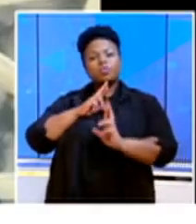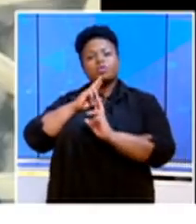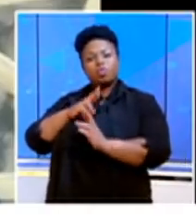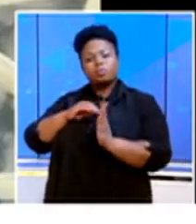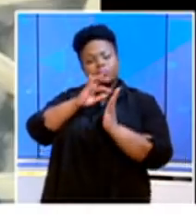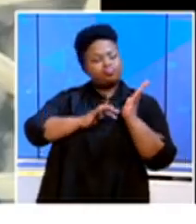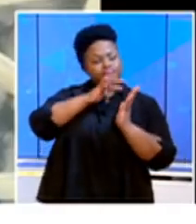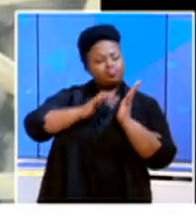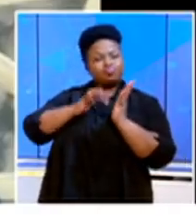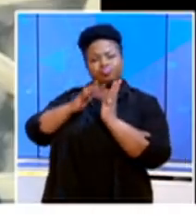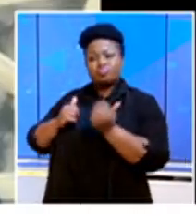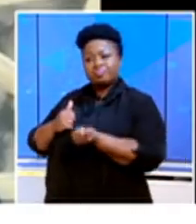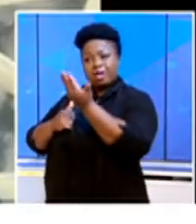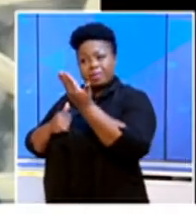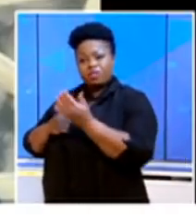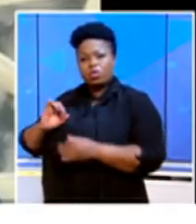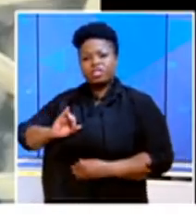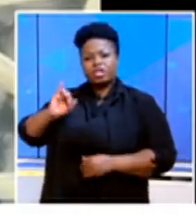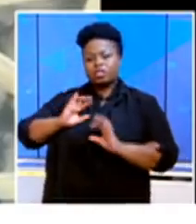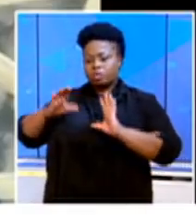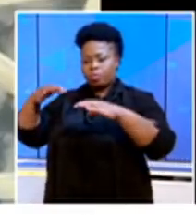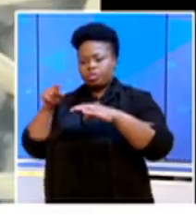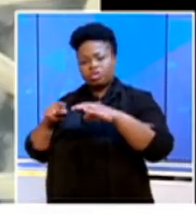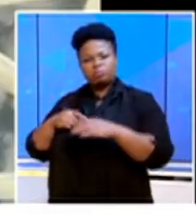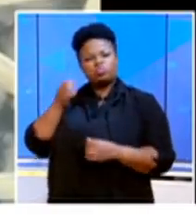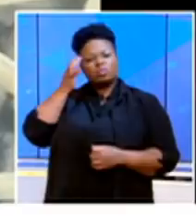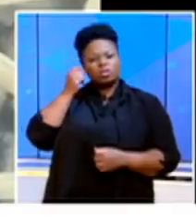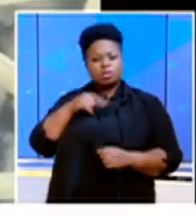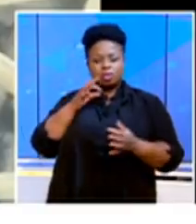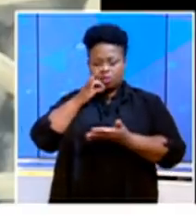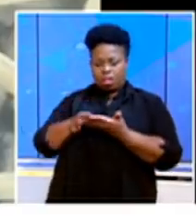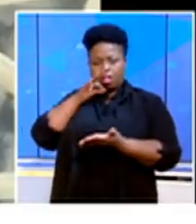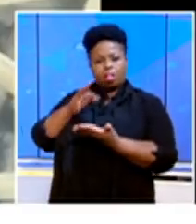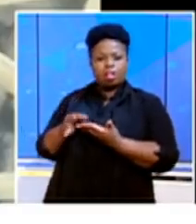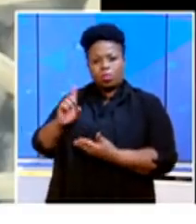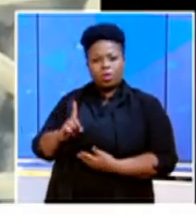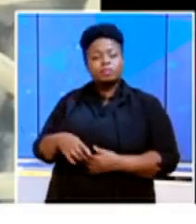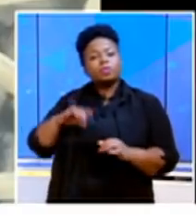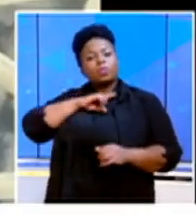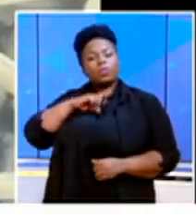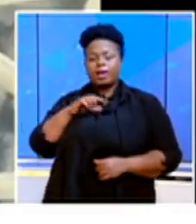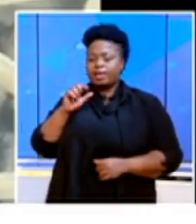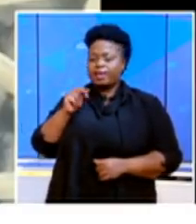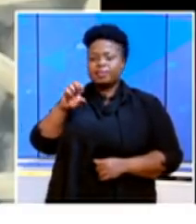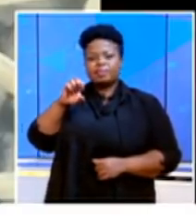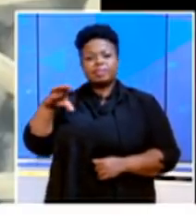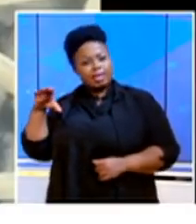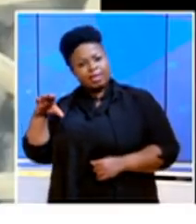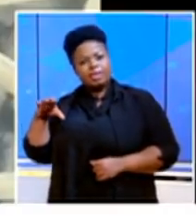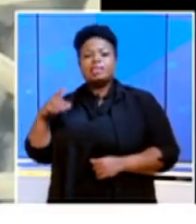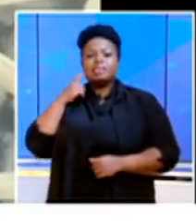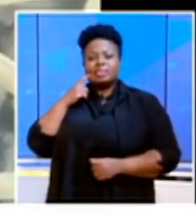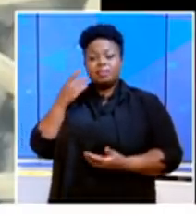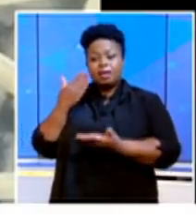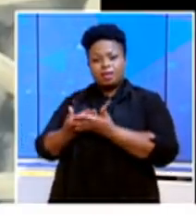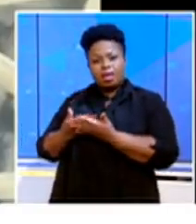before the Integrity Commission and understand what were the sort of recommendations and allow the National Executive Committee the space